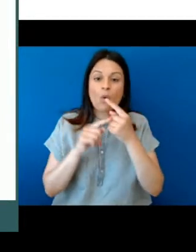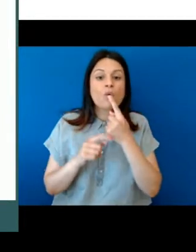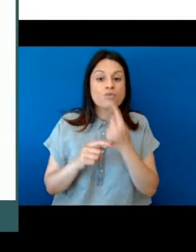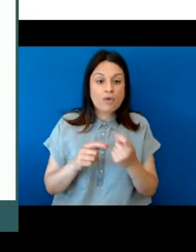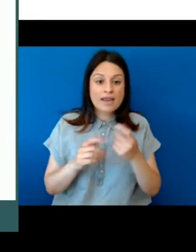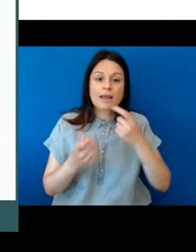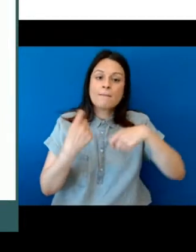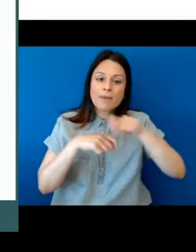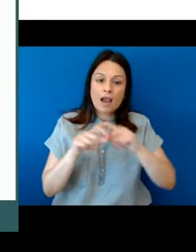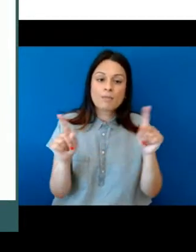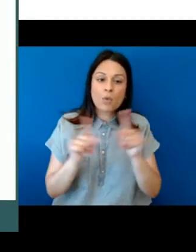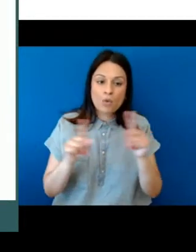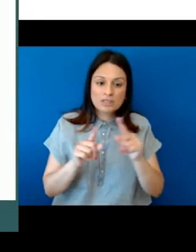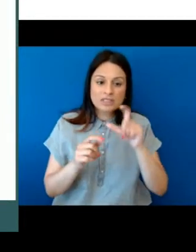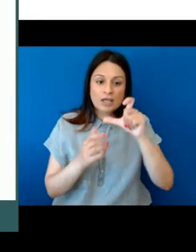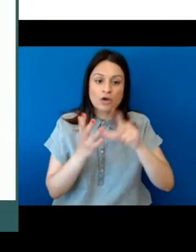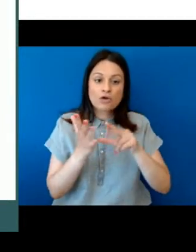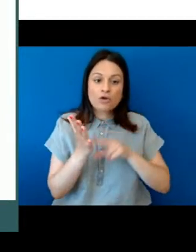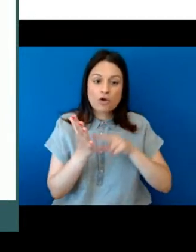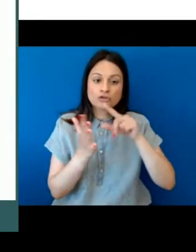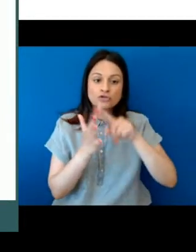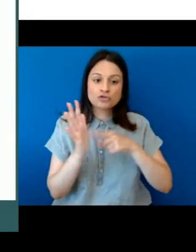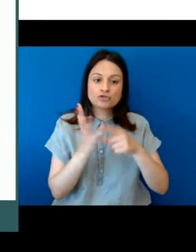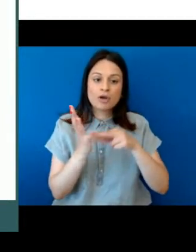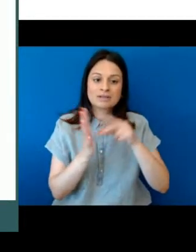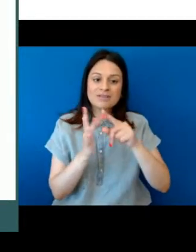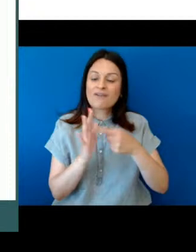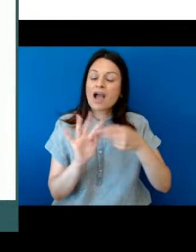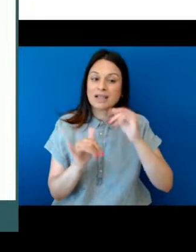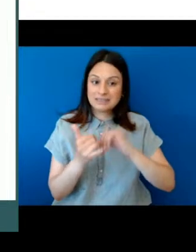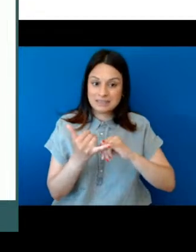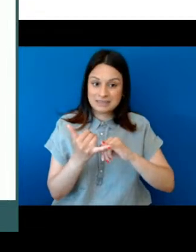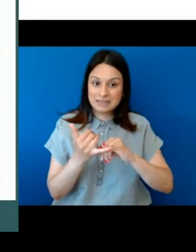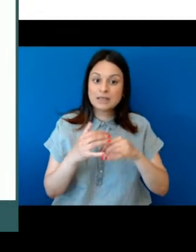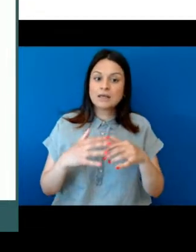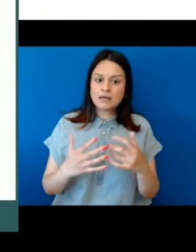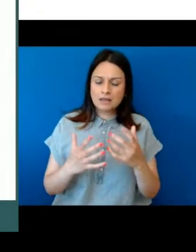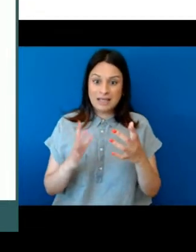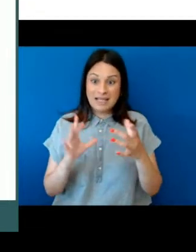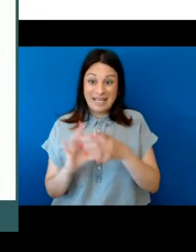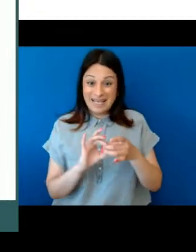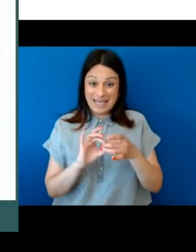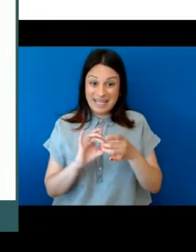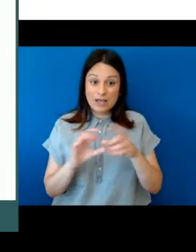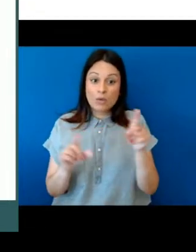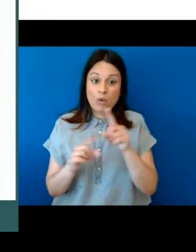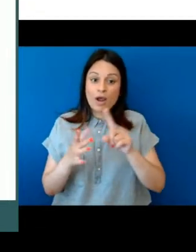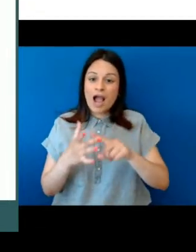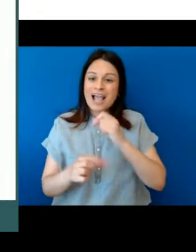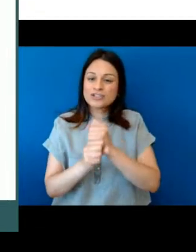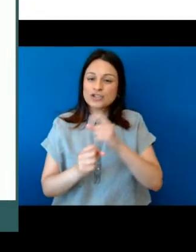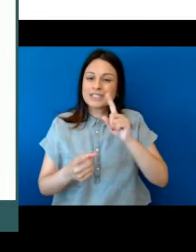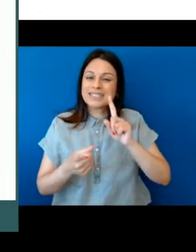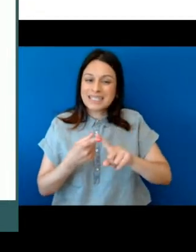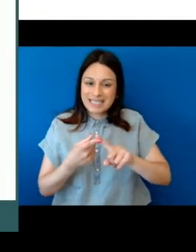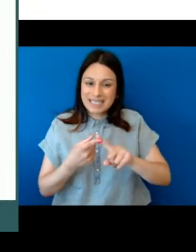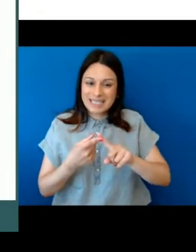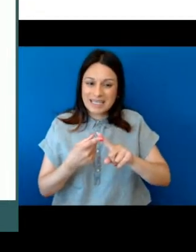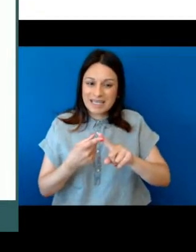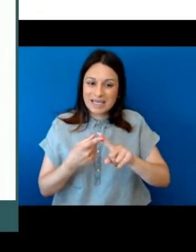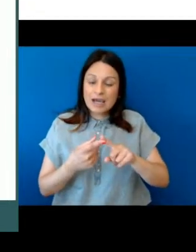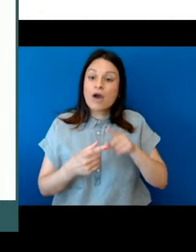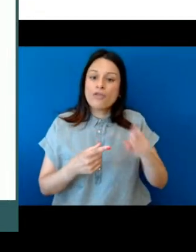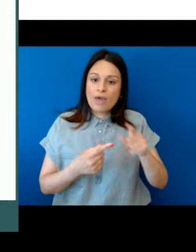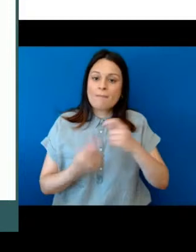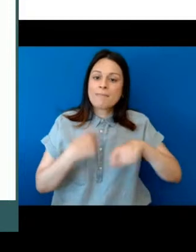rhinoconjunctivitis. And when it's mediated by the allergy antibody IgE, it is allergic